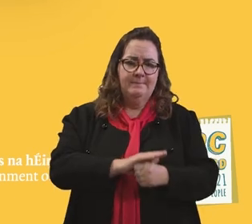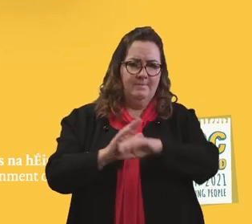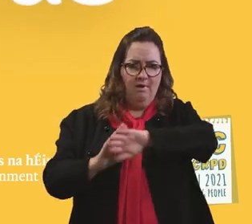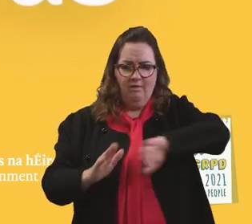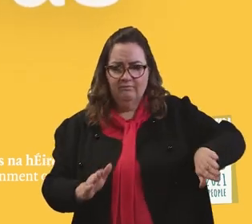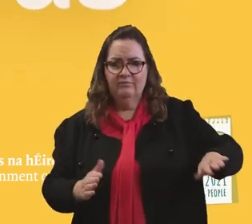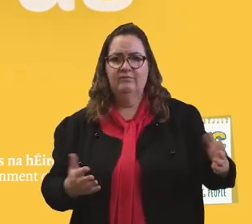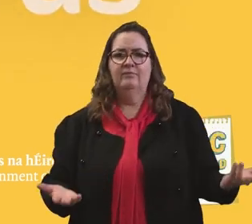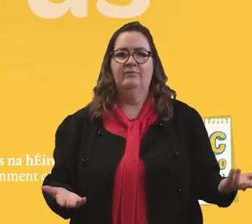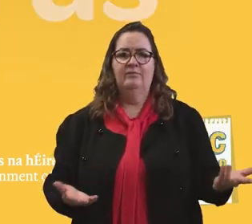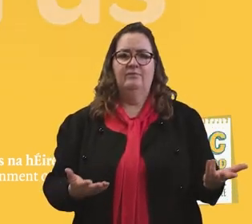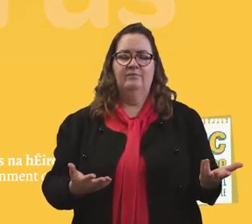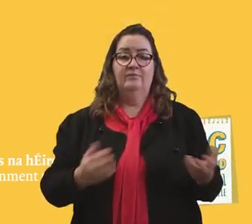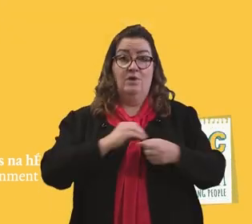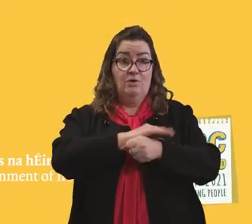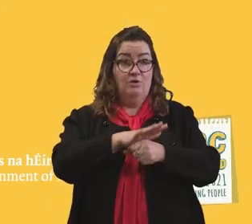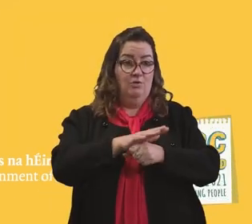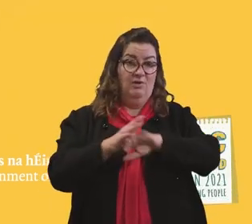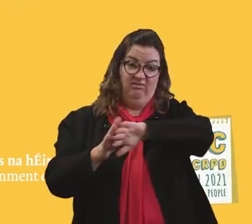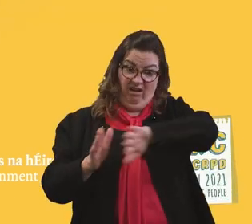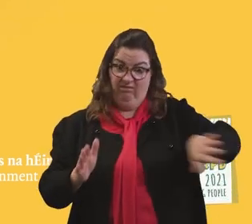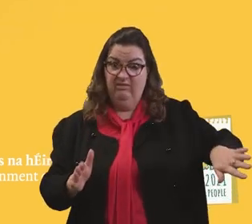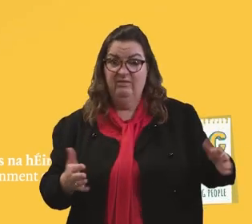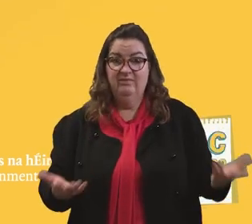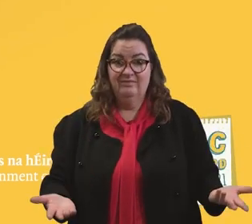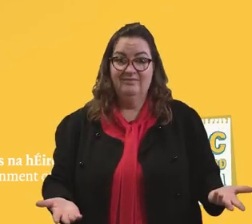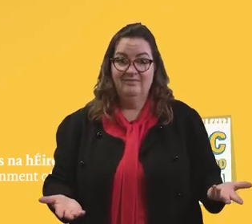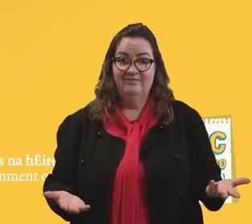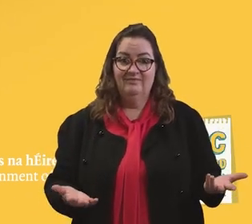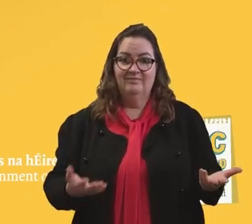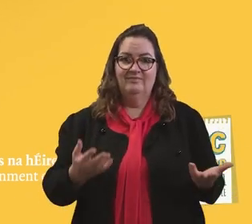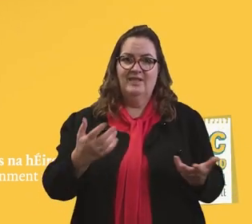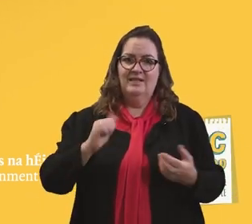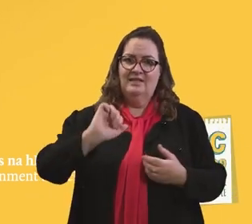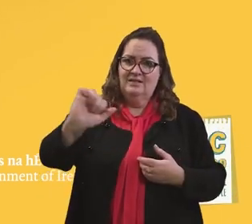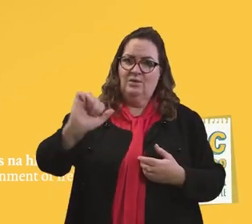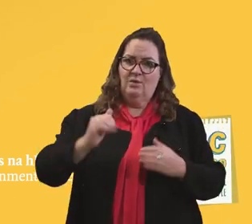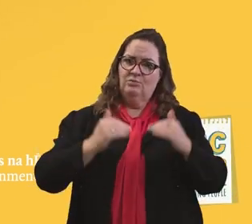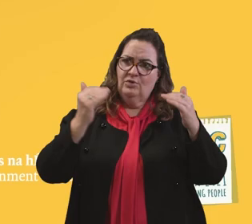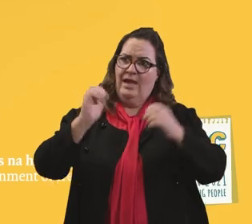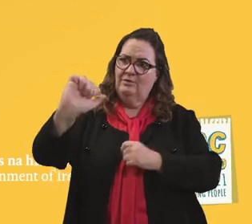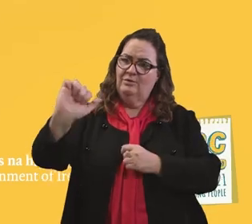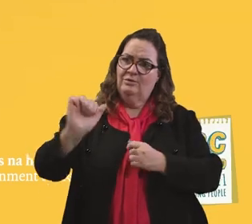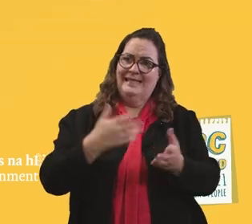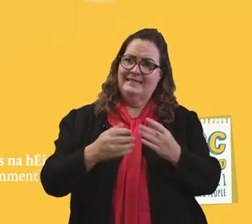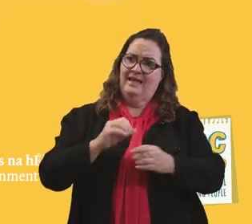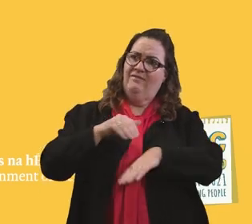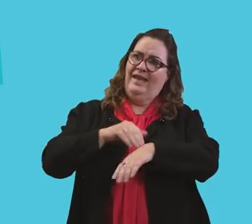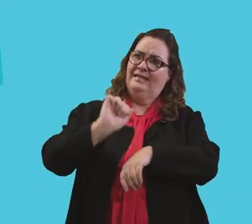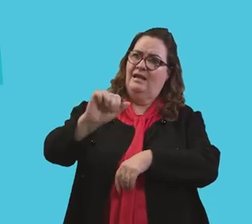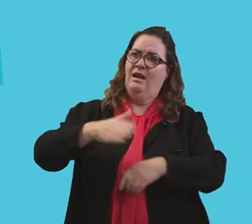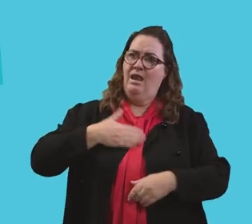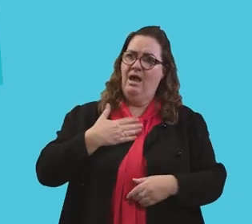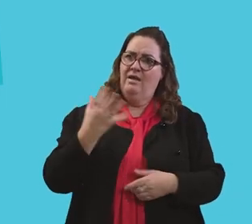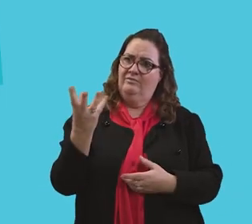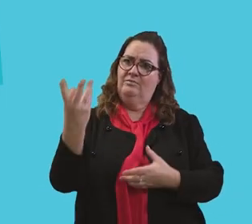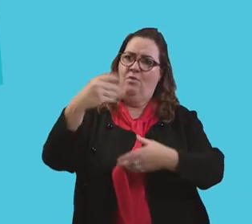Get rid of coronavirus. Improve how young people input into matters affecting their lives.